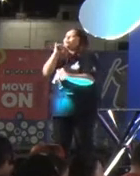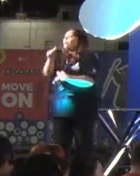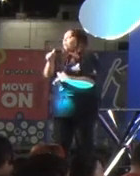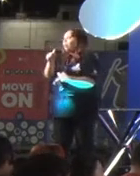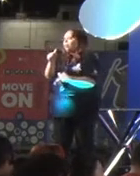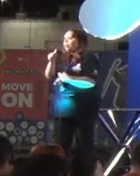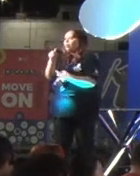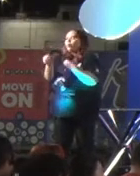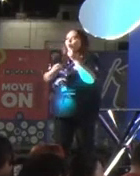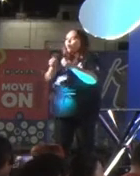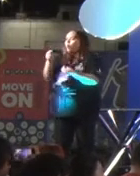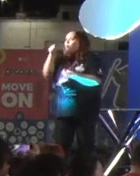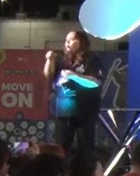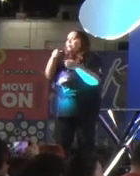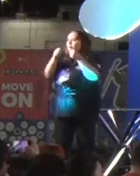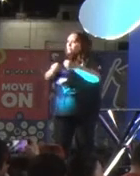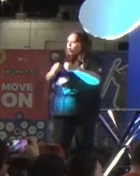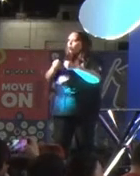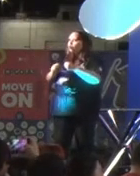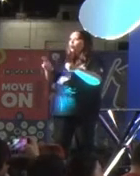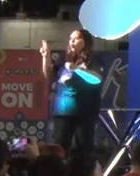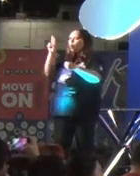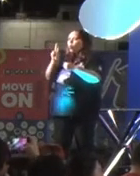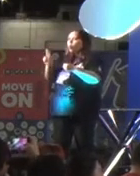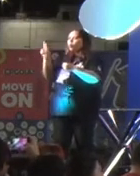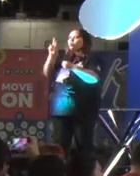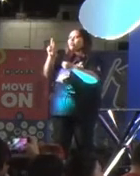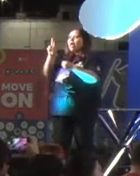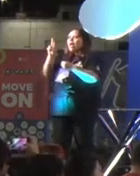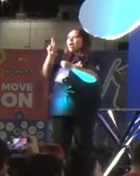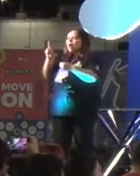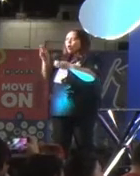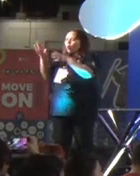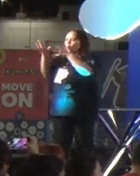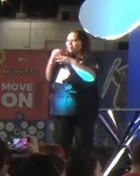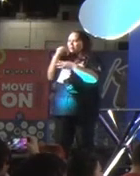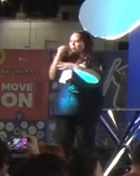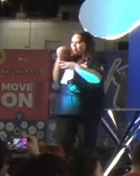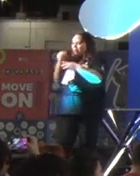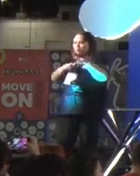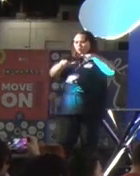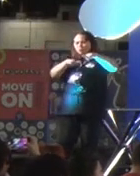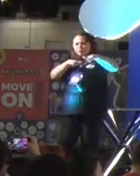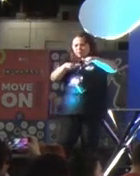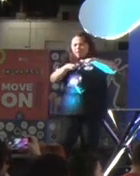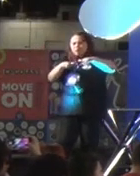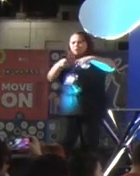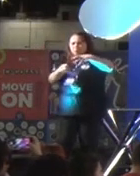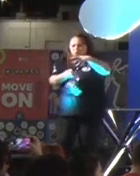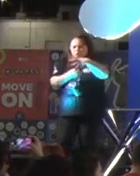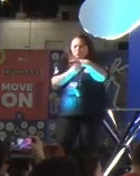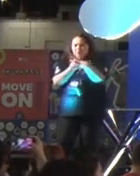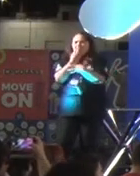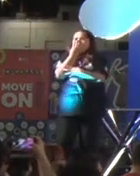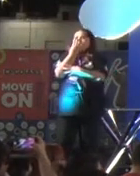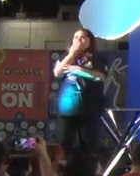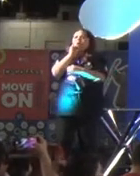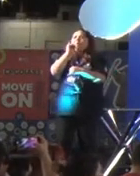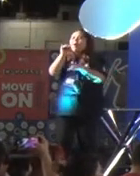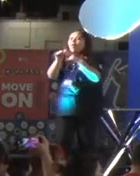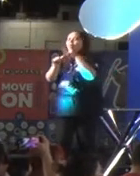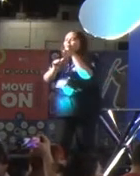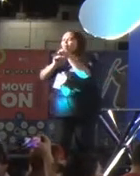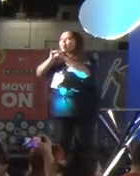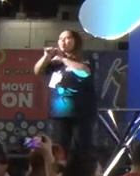use storytelling in your work, how you can create that kind of engagement, that relevance,